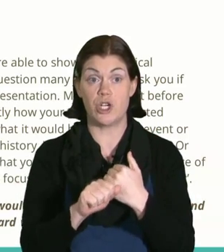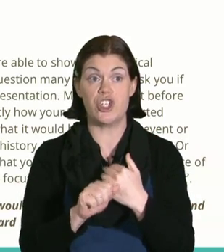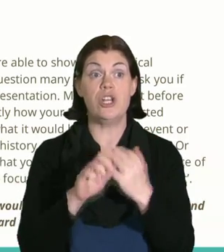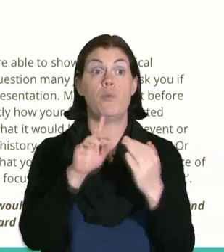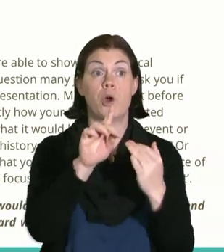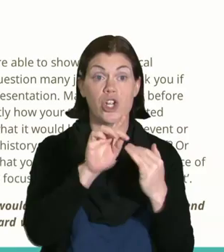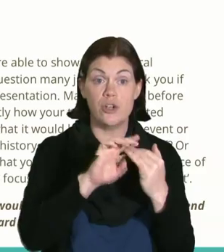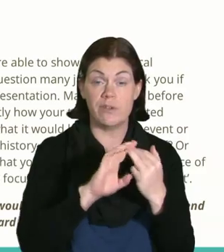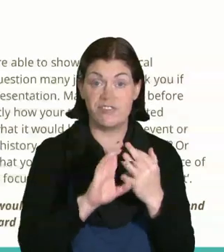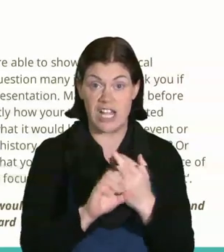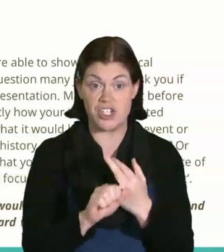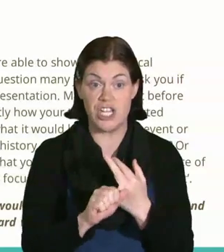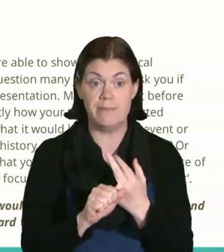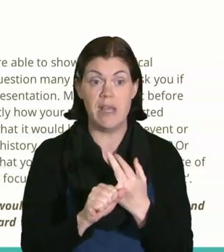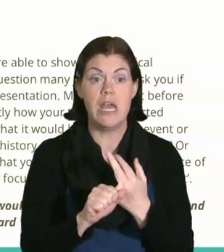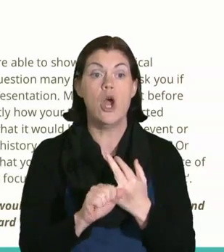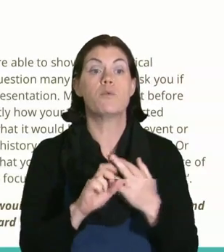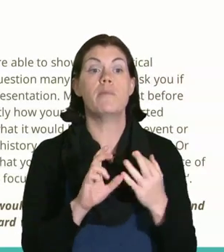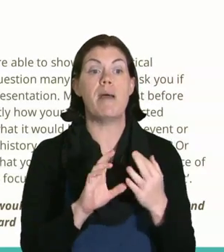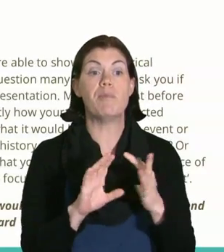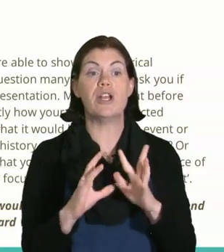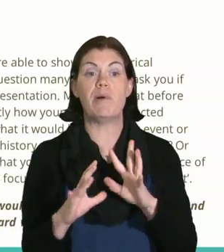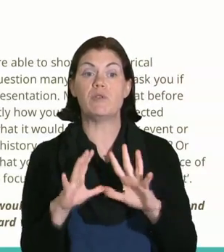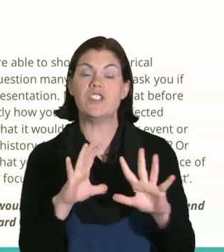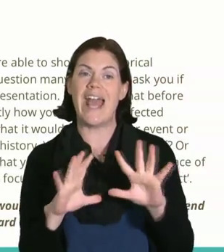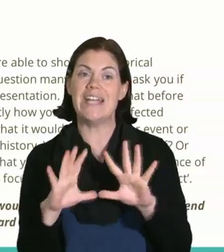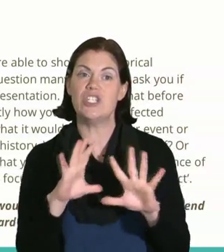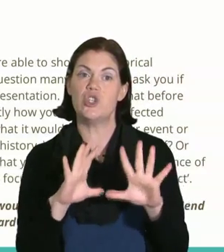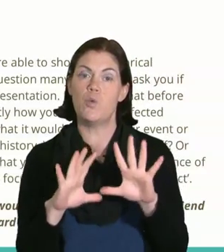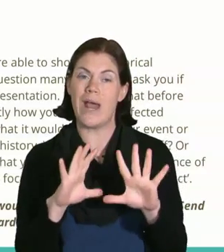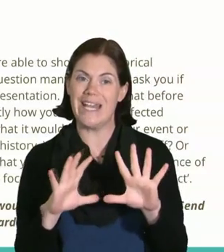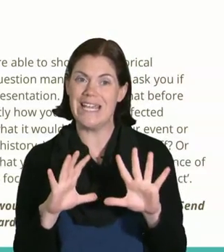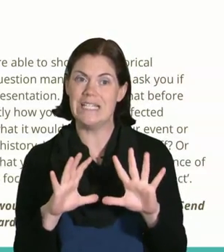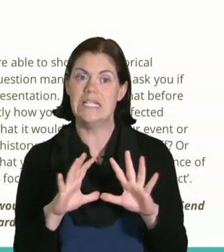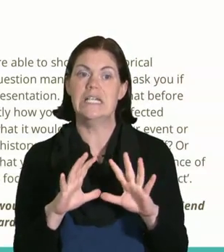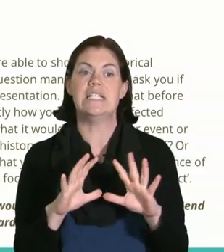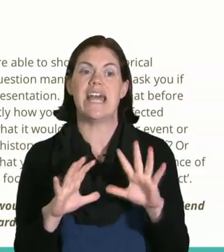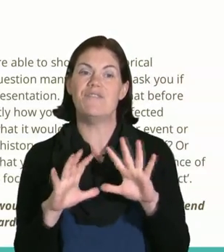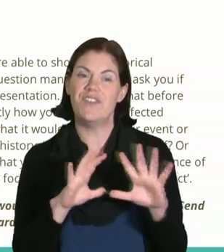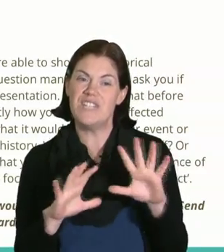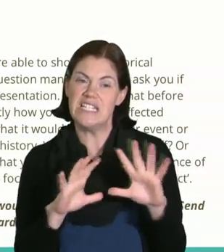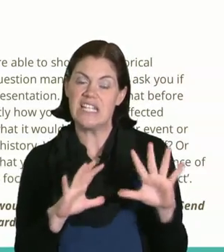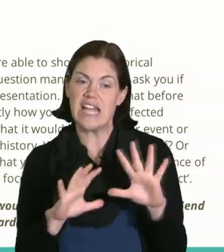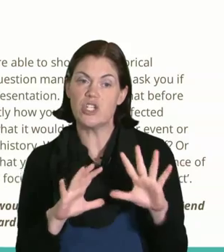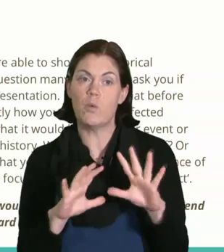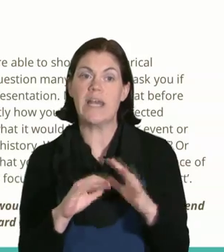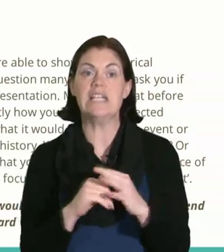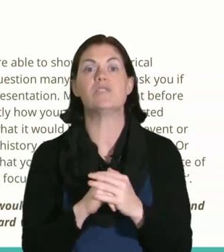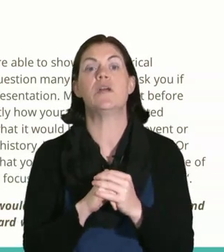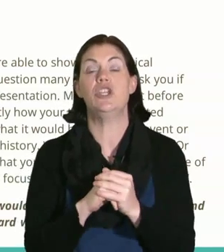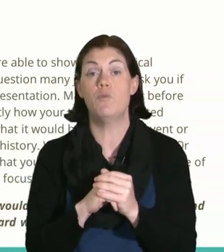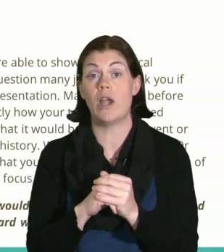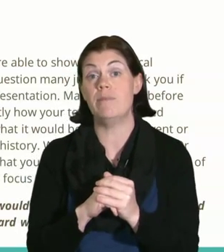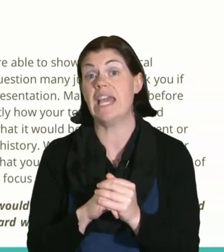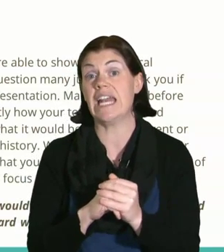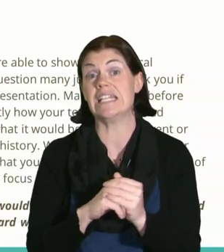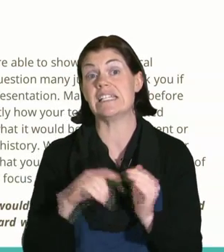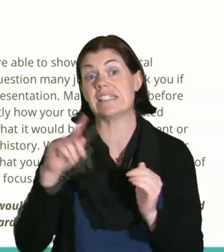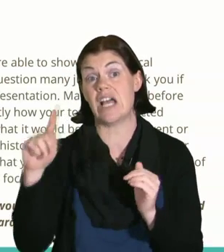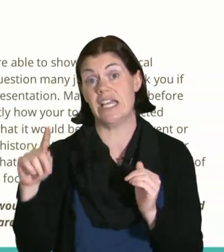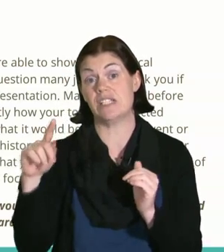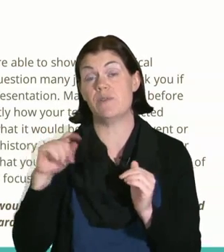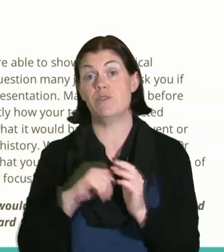communication worksheet, work on your reflection. Remember at about 10:20, 10:15, 10:20 is when you want to be